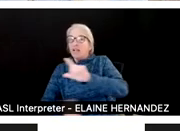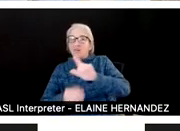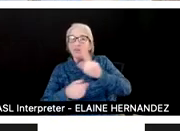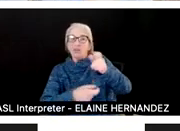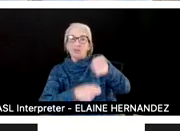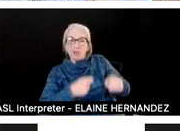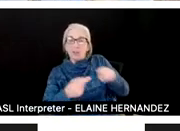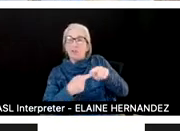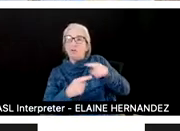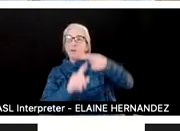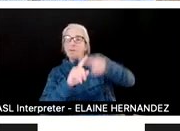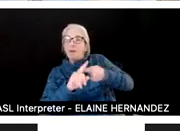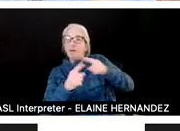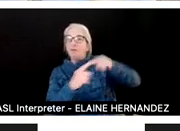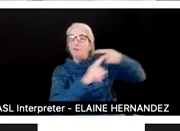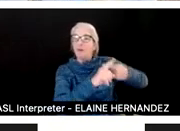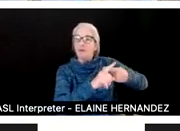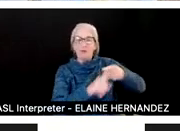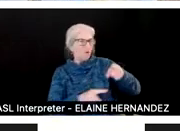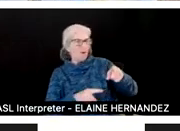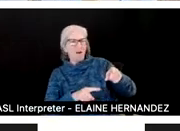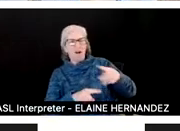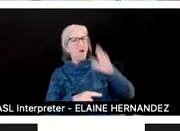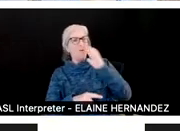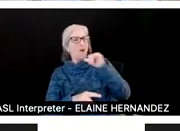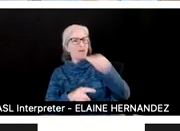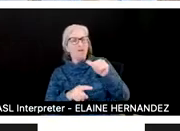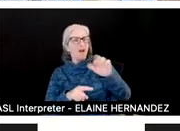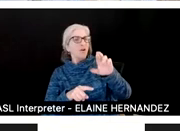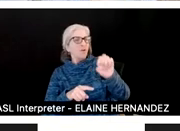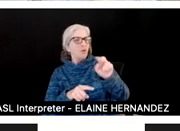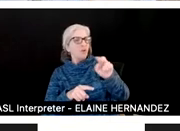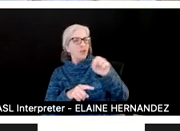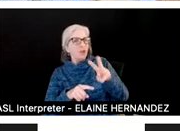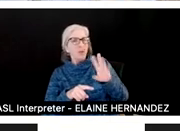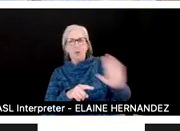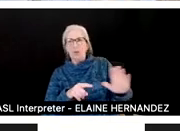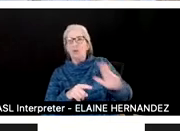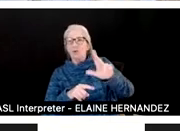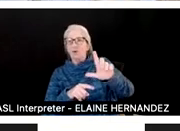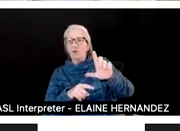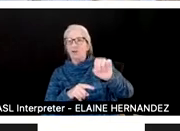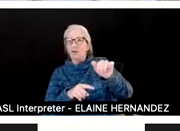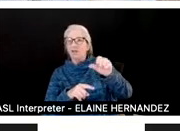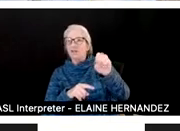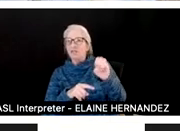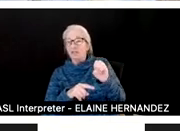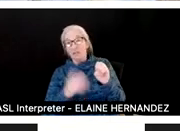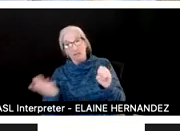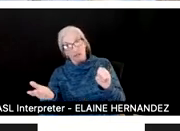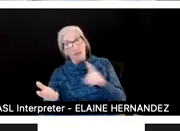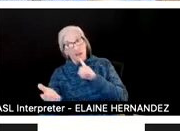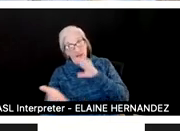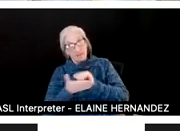renew their lease. Determining whether or not there is actual discrimination there is going to greatly depend on knowing whether or not